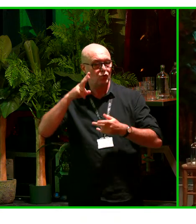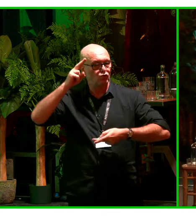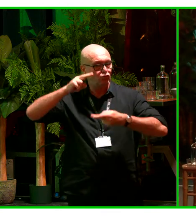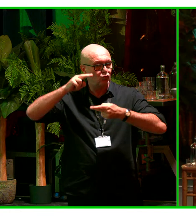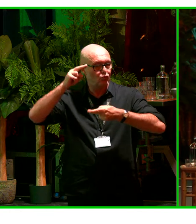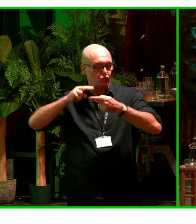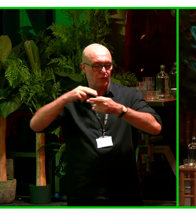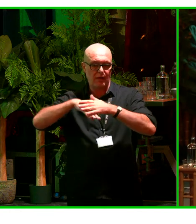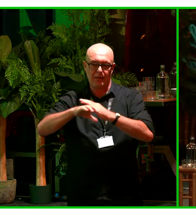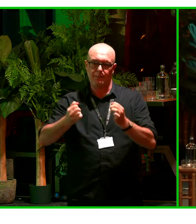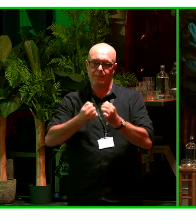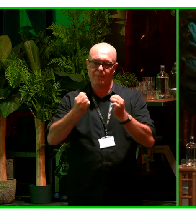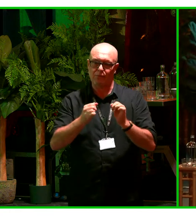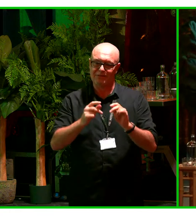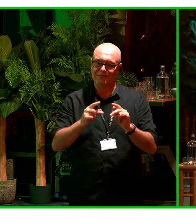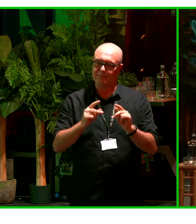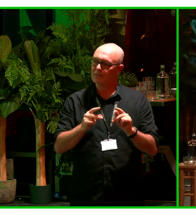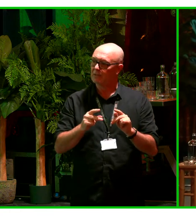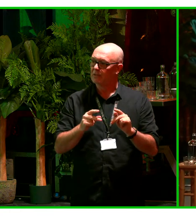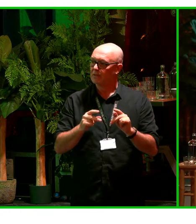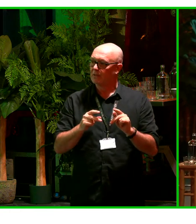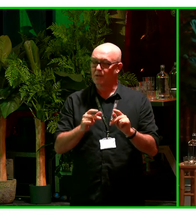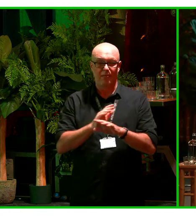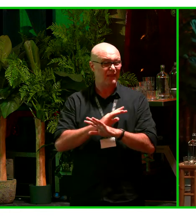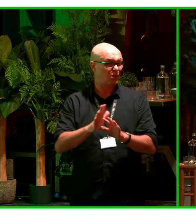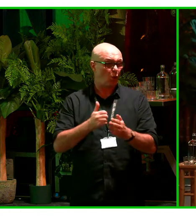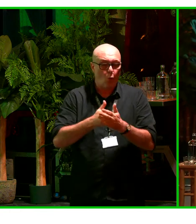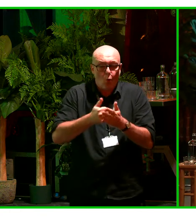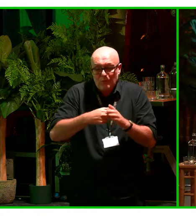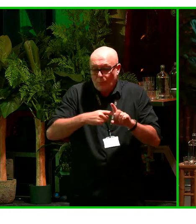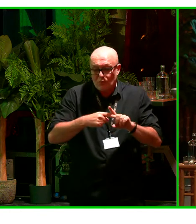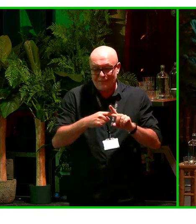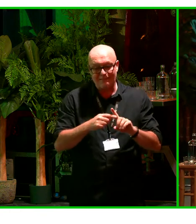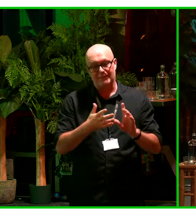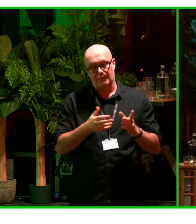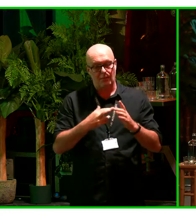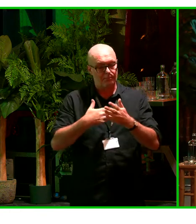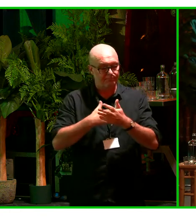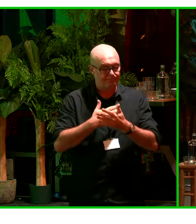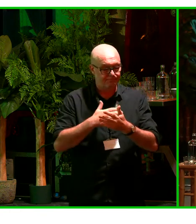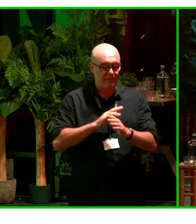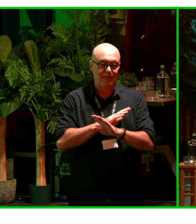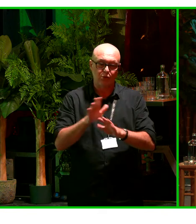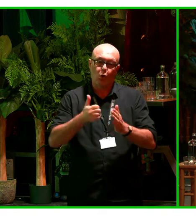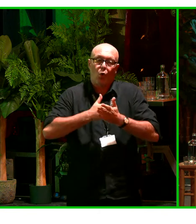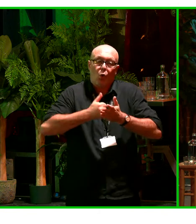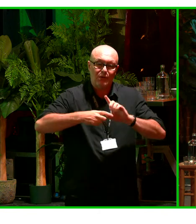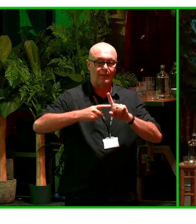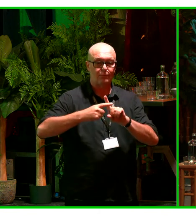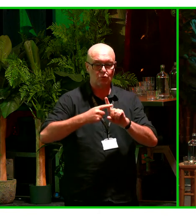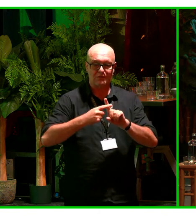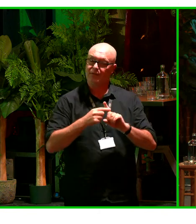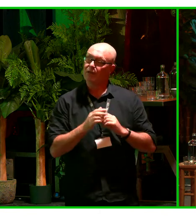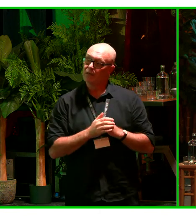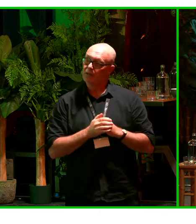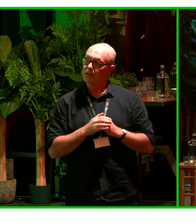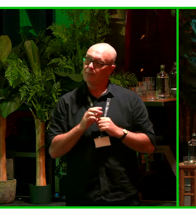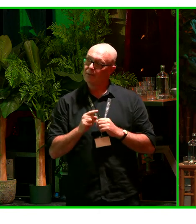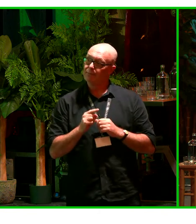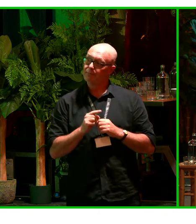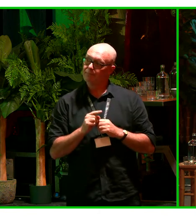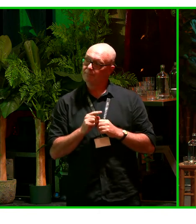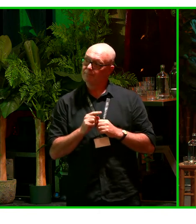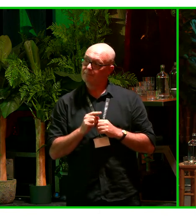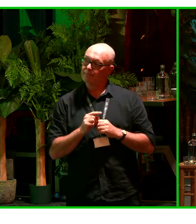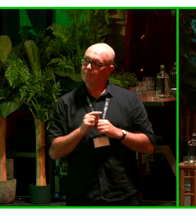decentralization of the power system, but it's not always positive. We did a study within Siemens during COVID,